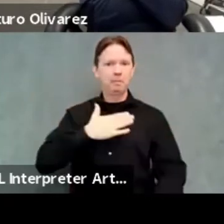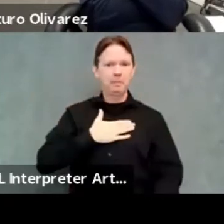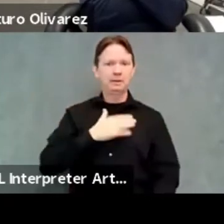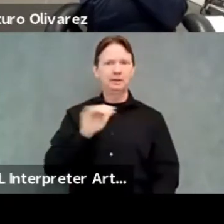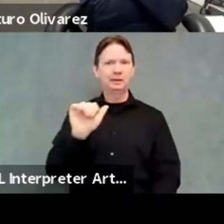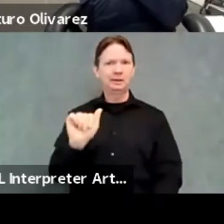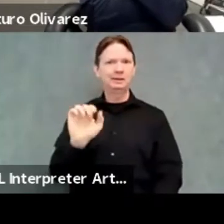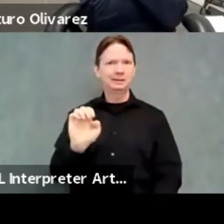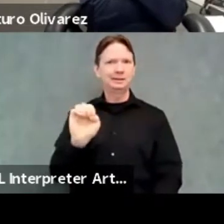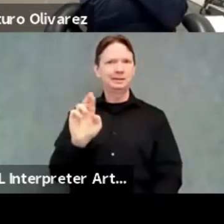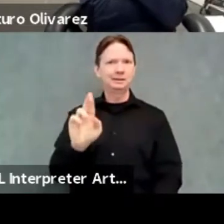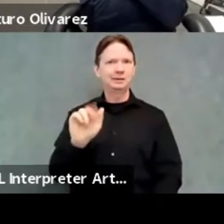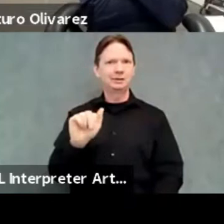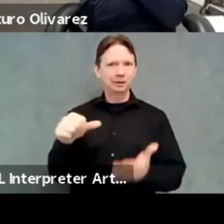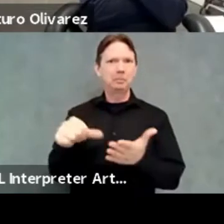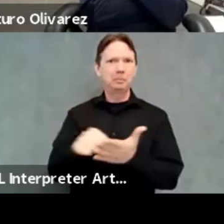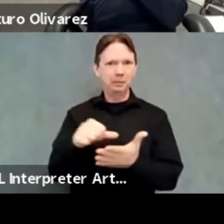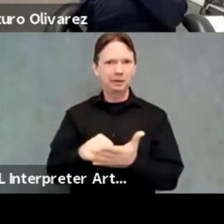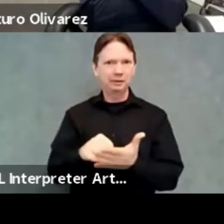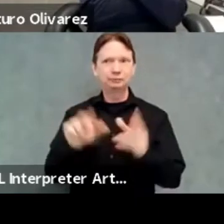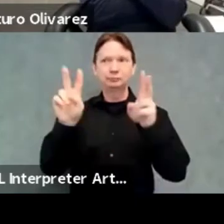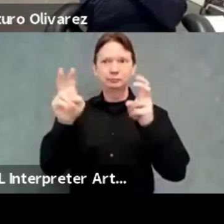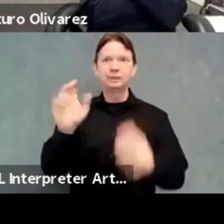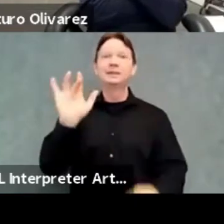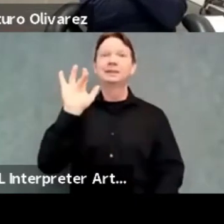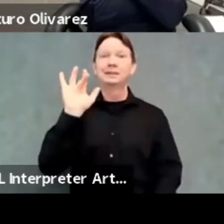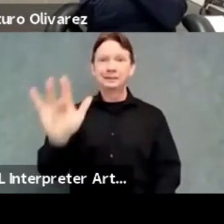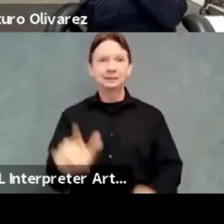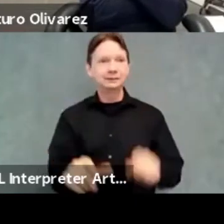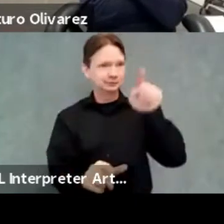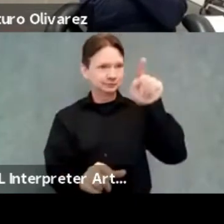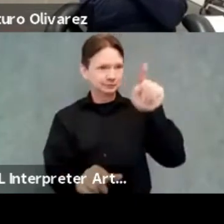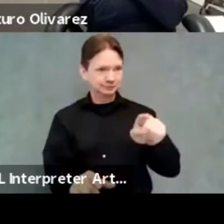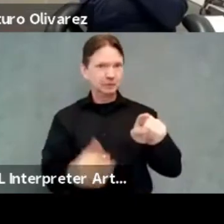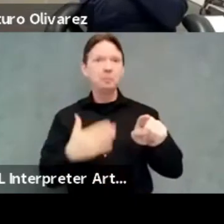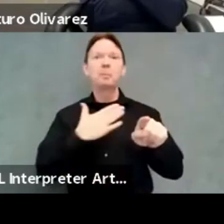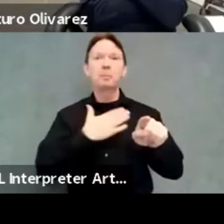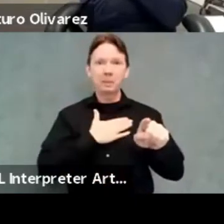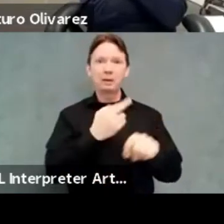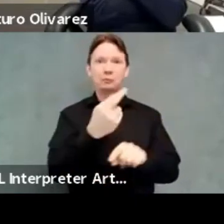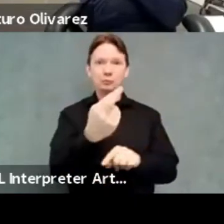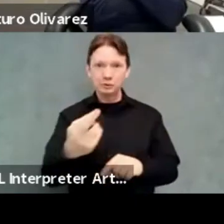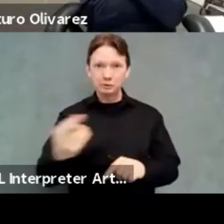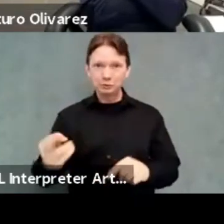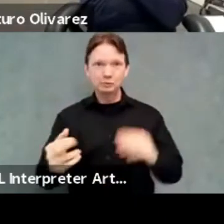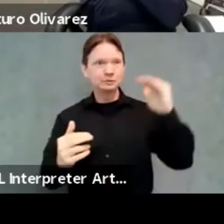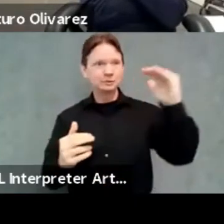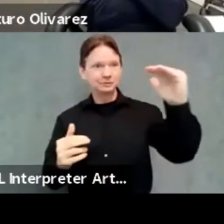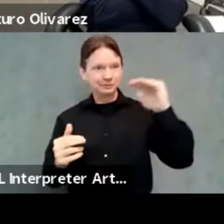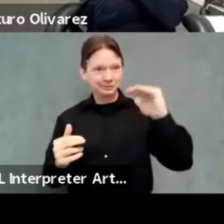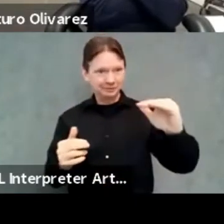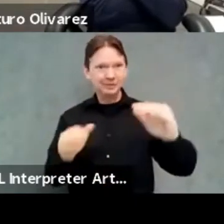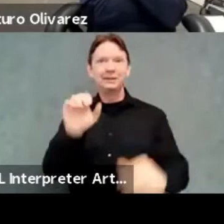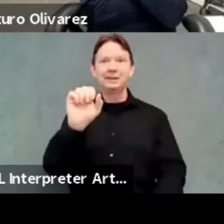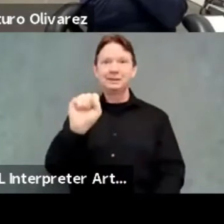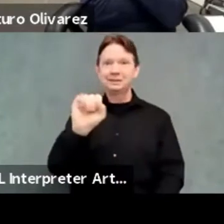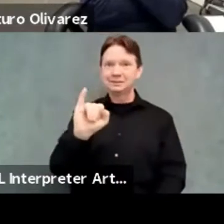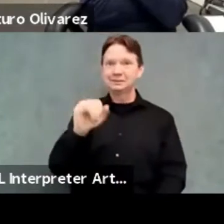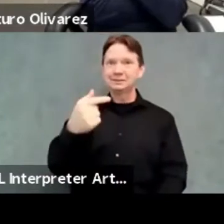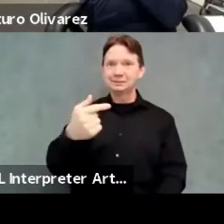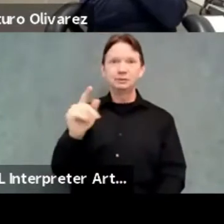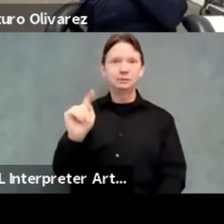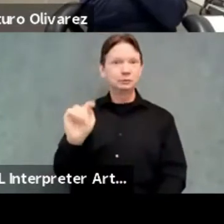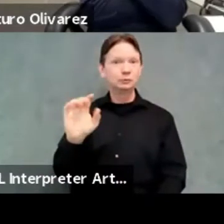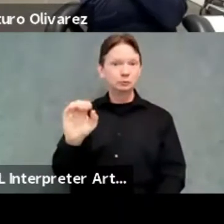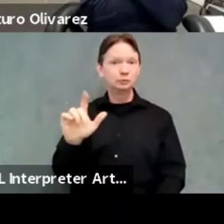see member resources and then special interest group tools. And from that special interest group tools page, you'll actually be able to